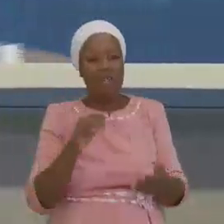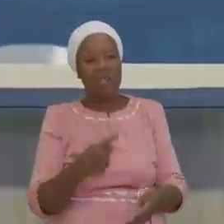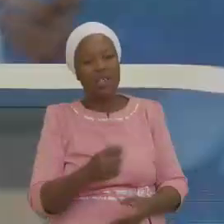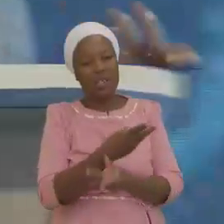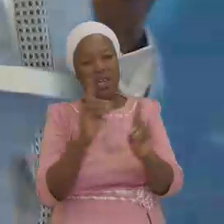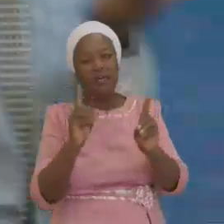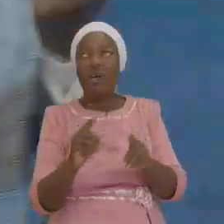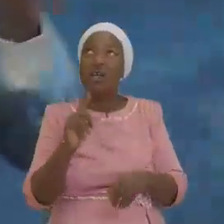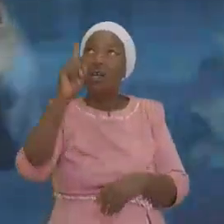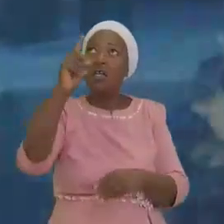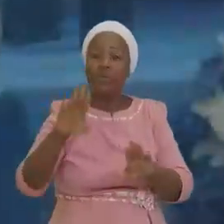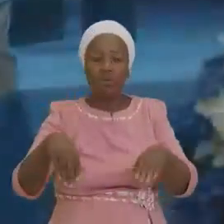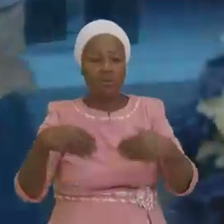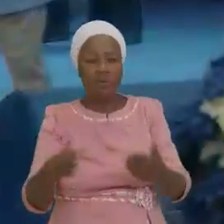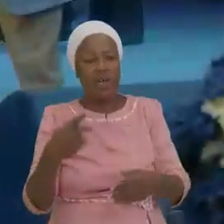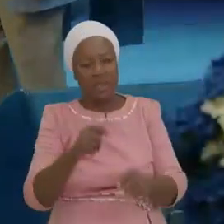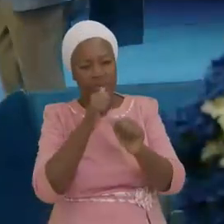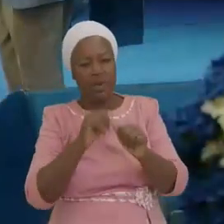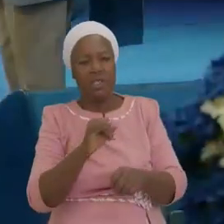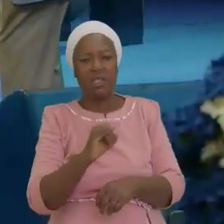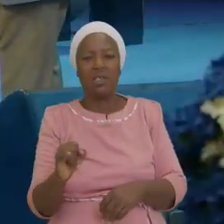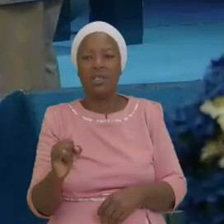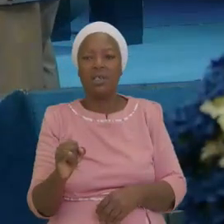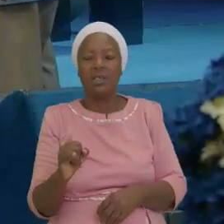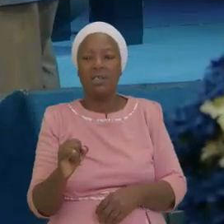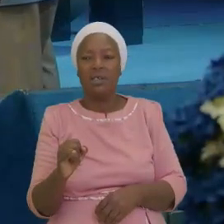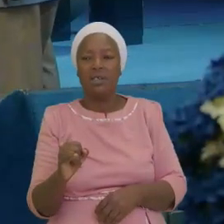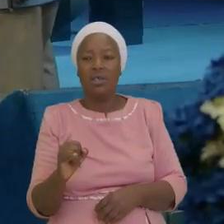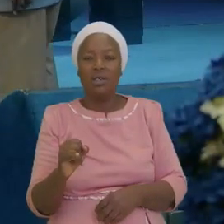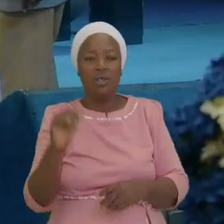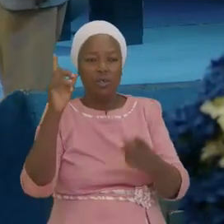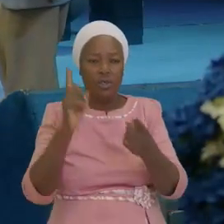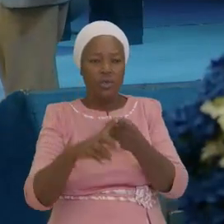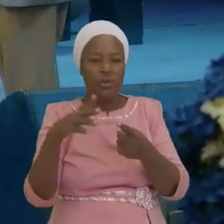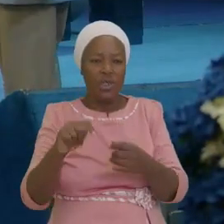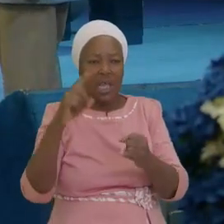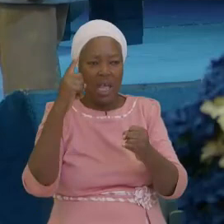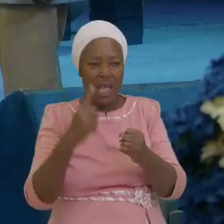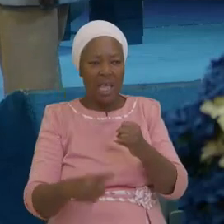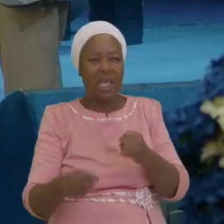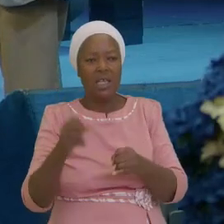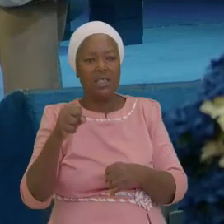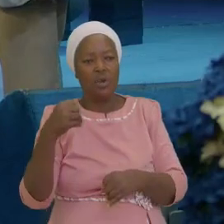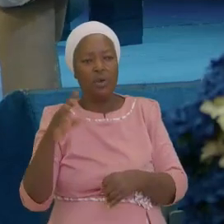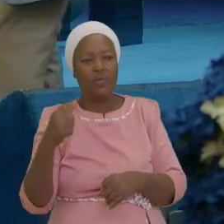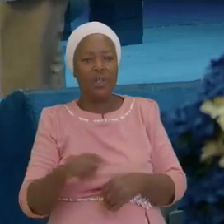He provides the blessing unto the ends of the